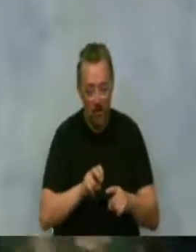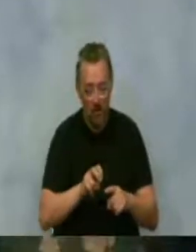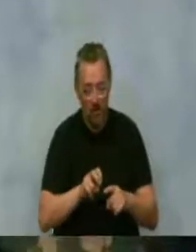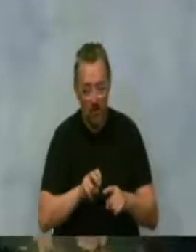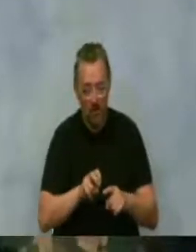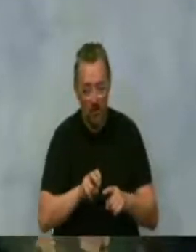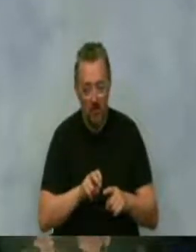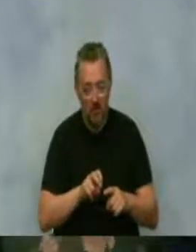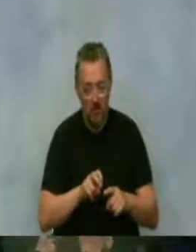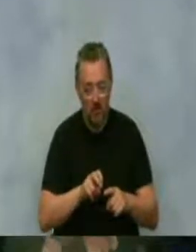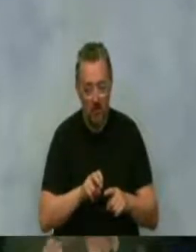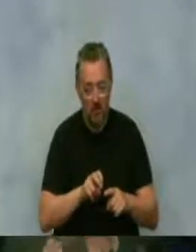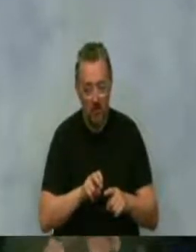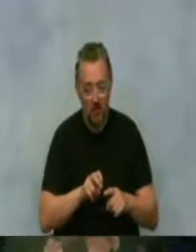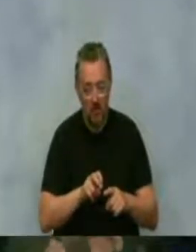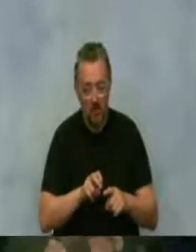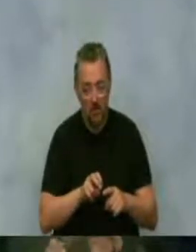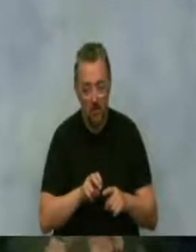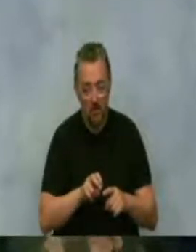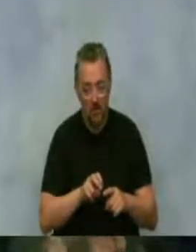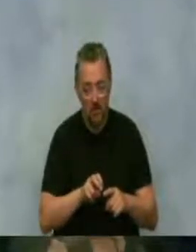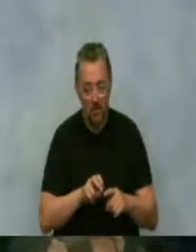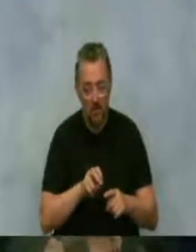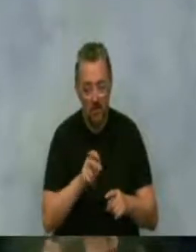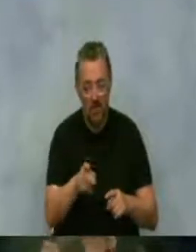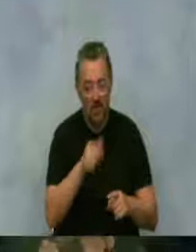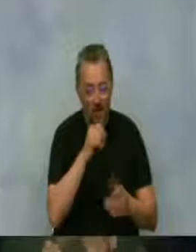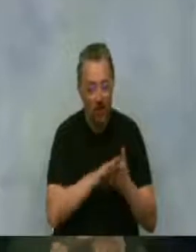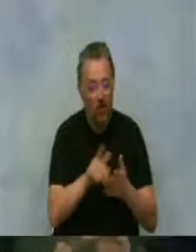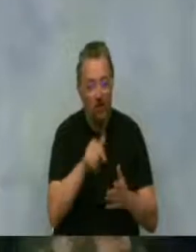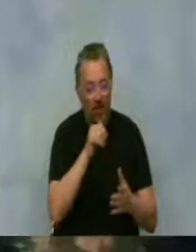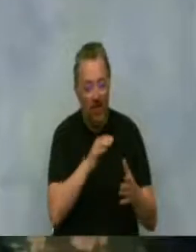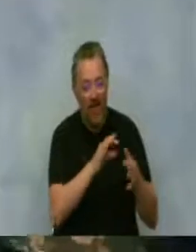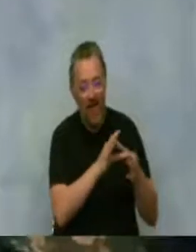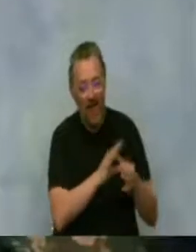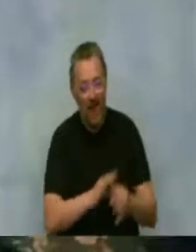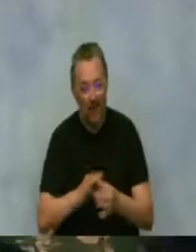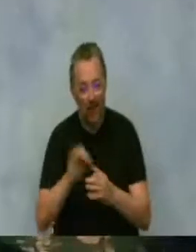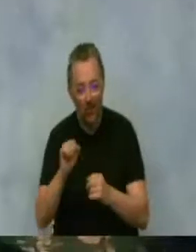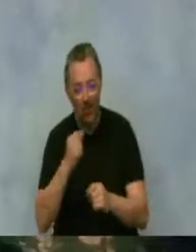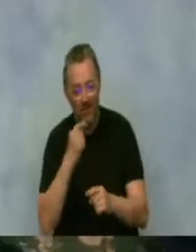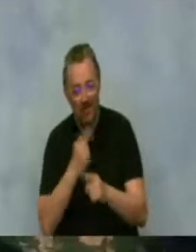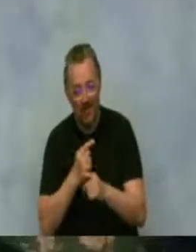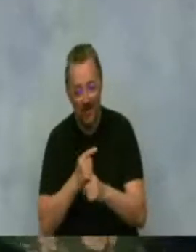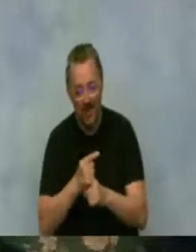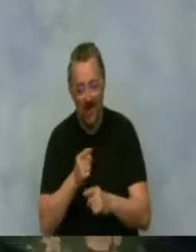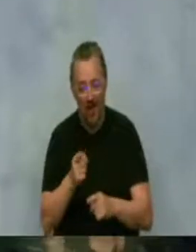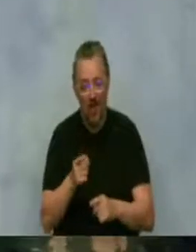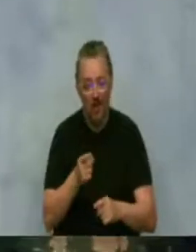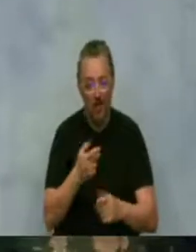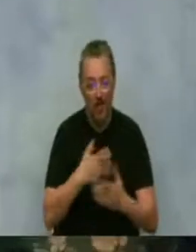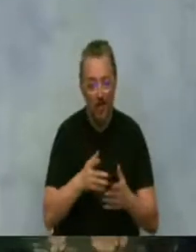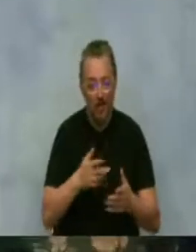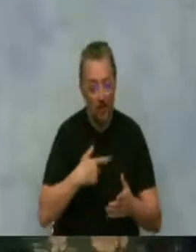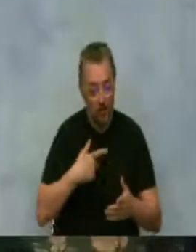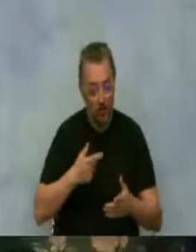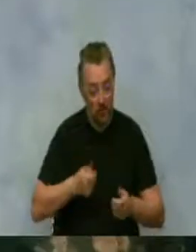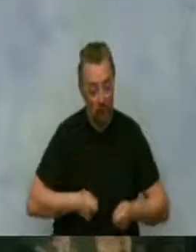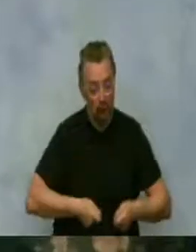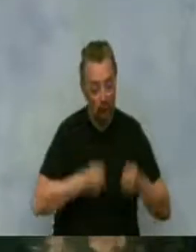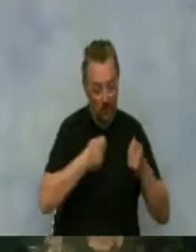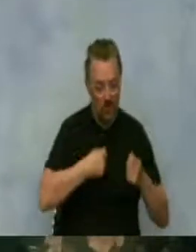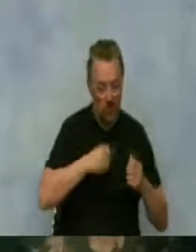Apologies, it's not necessarily linked to what you've said here, but it is something that was raised with me and that concerned me a wee